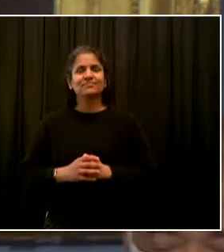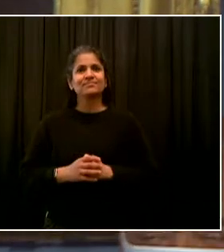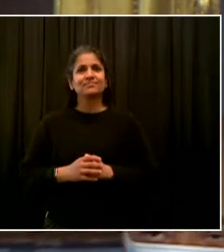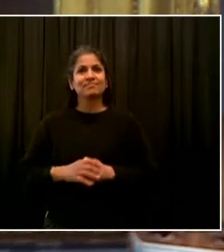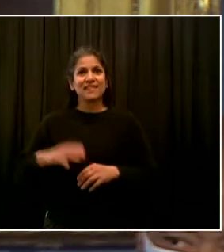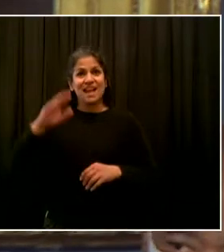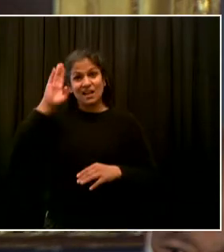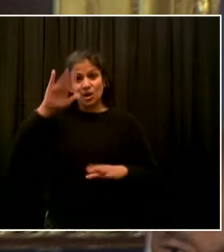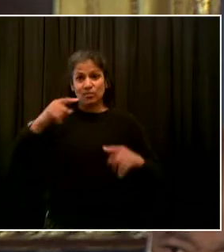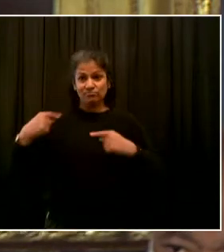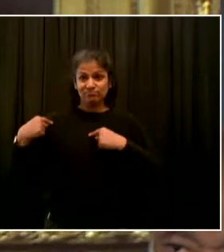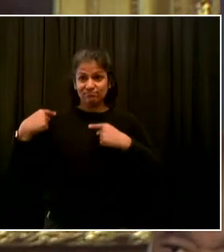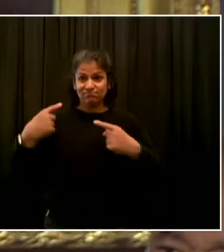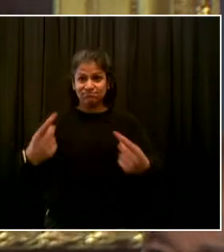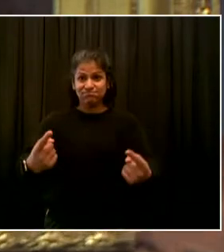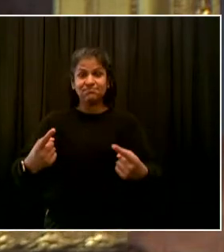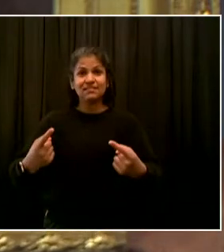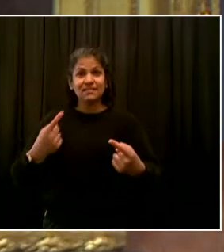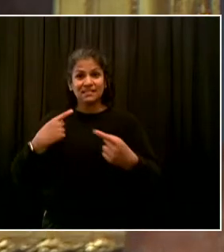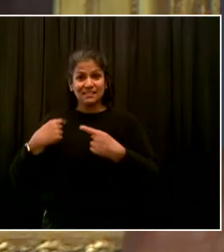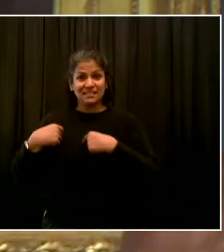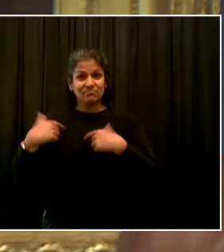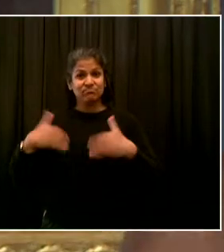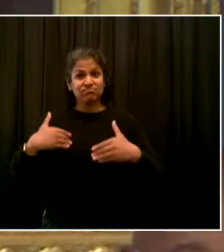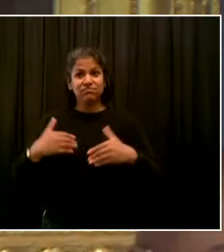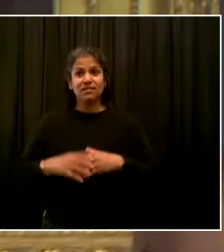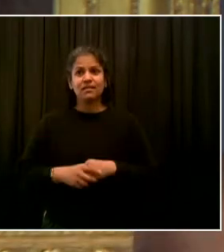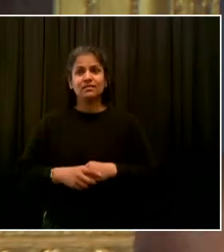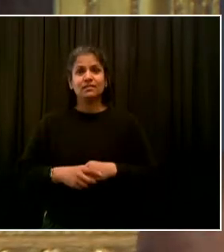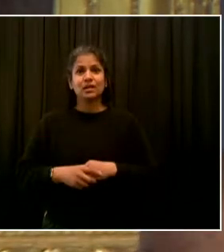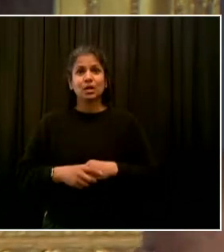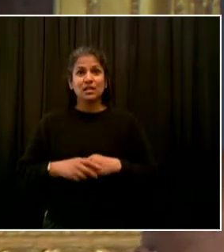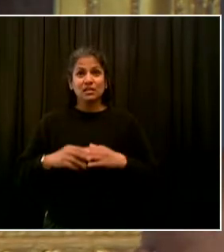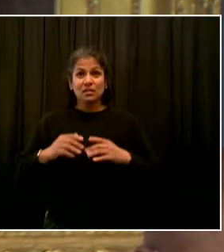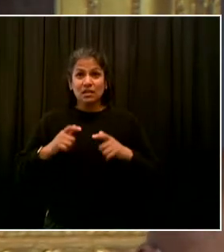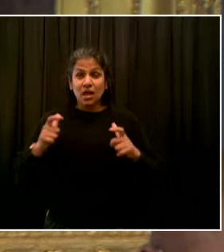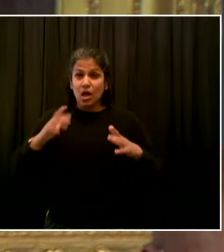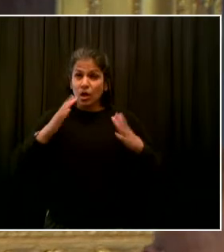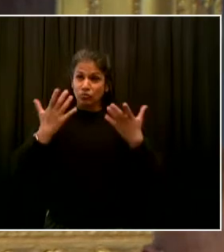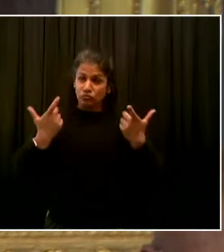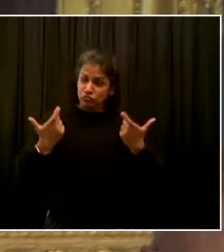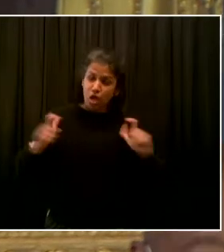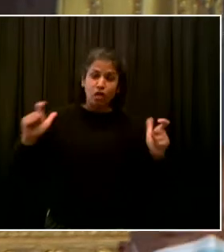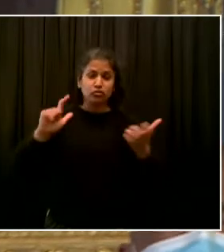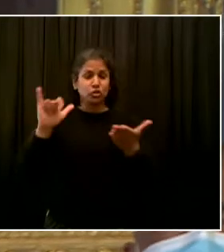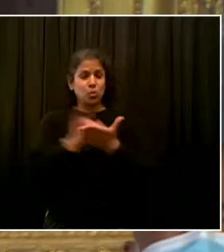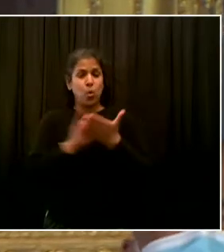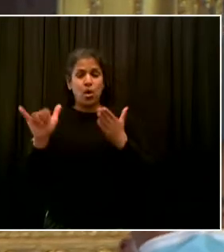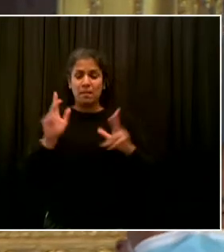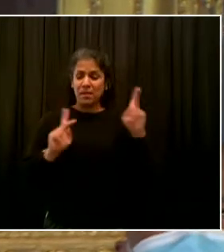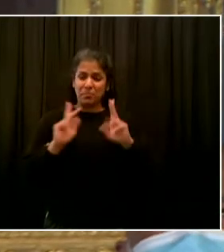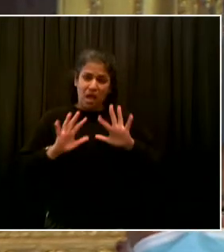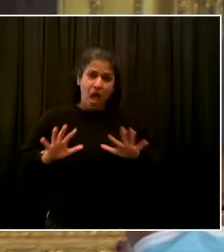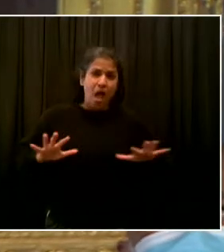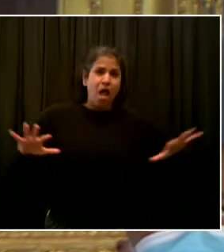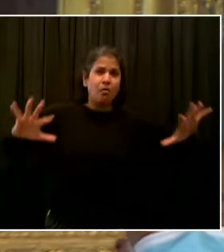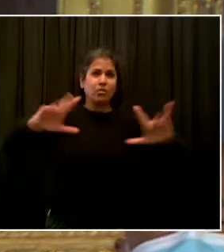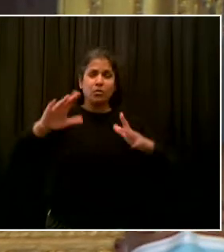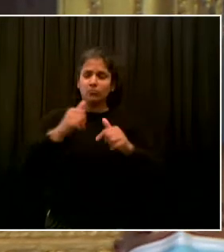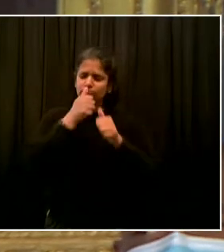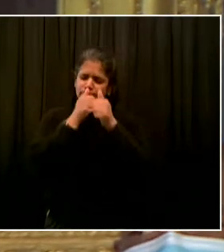we've asked a lot of you. We've asked a lot of New Yorkers patience. Patience with changing guidelines